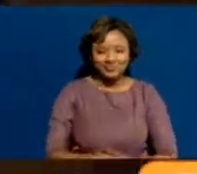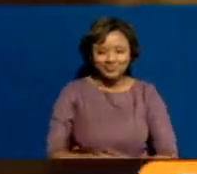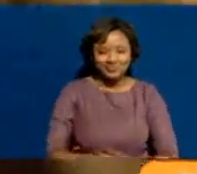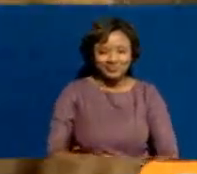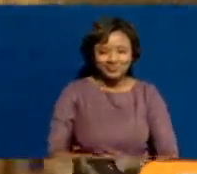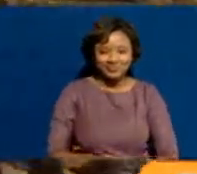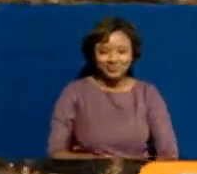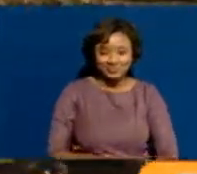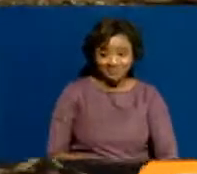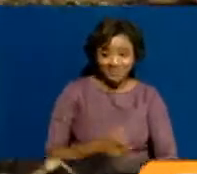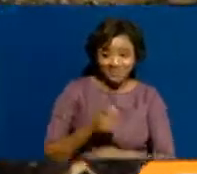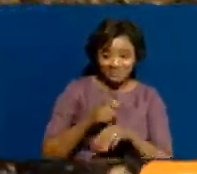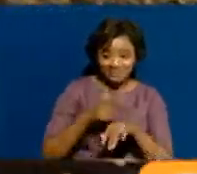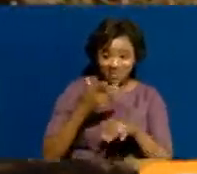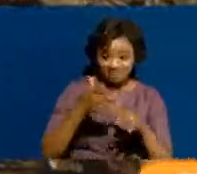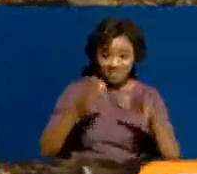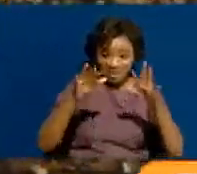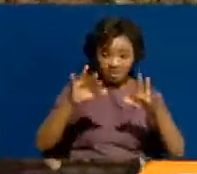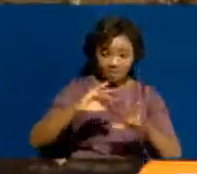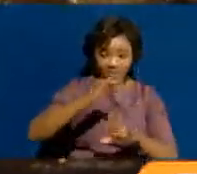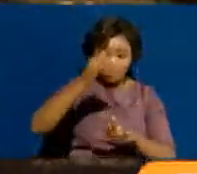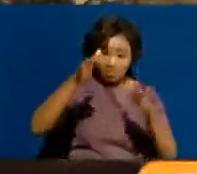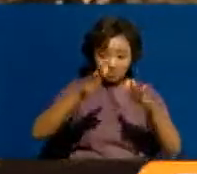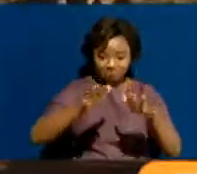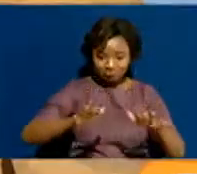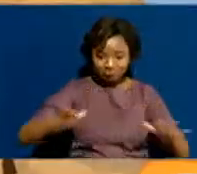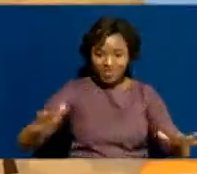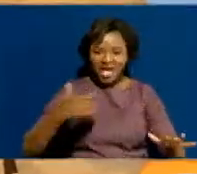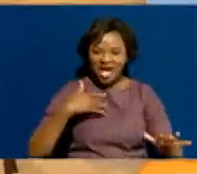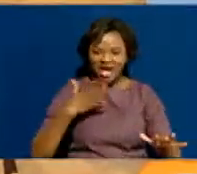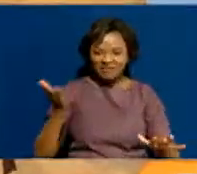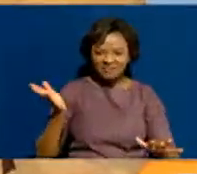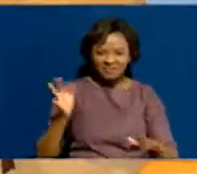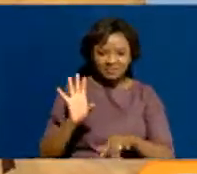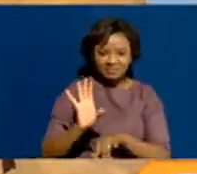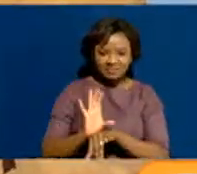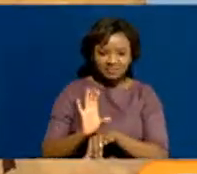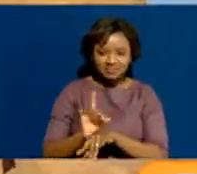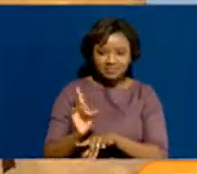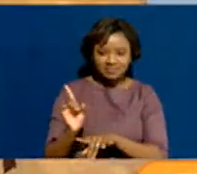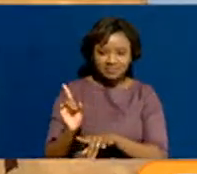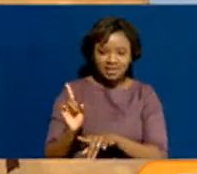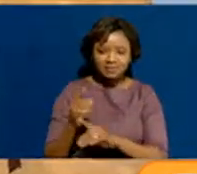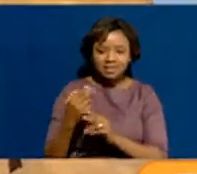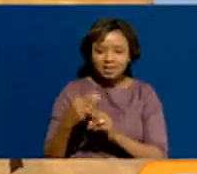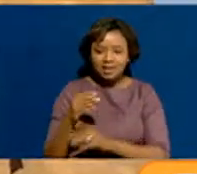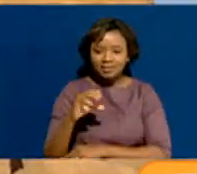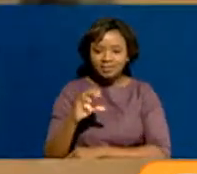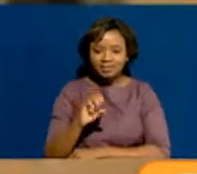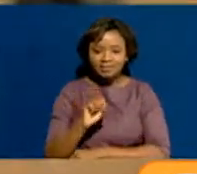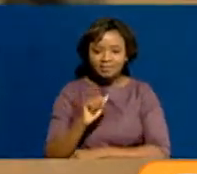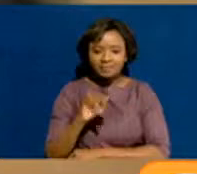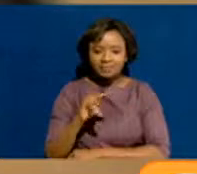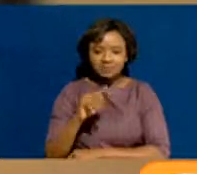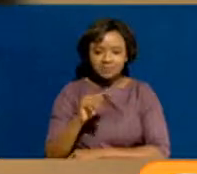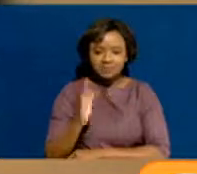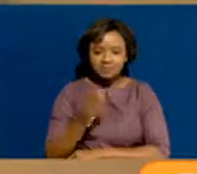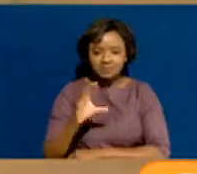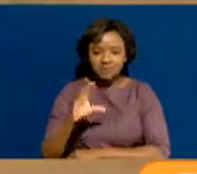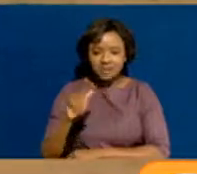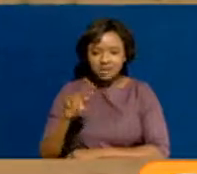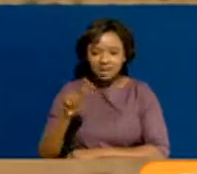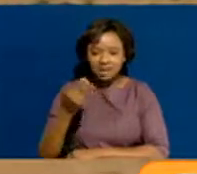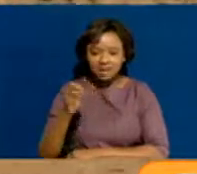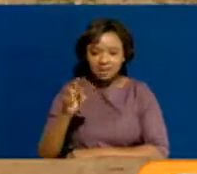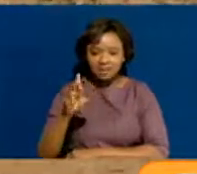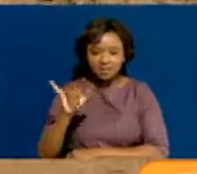At the foot of Mount Sinai lies St. Catherine's Monastery, a UNESCO World Heritage Site. St. Catherine is said to